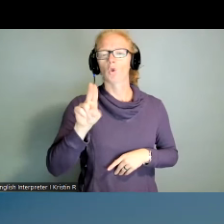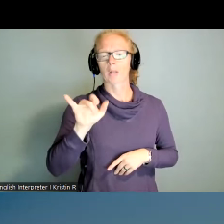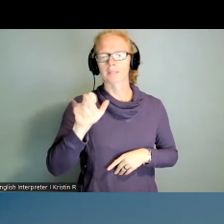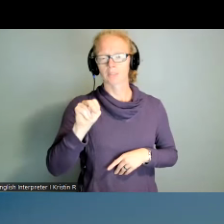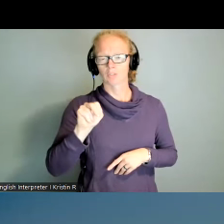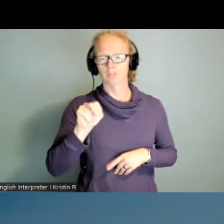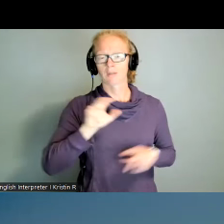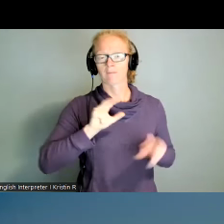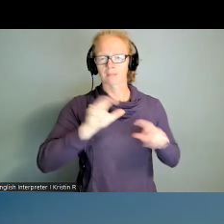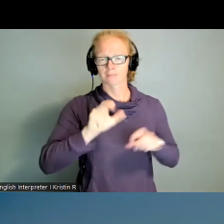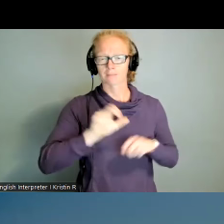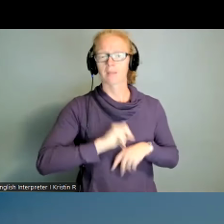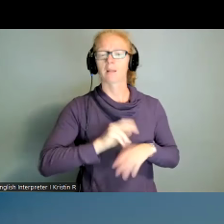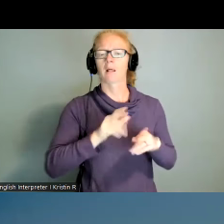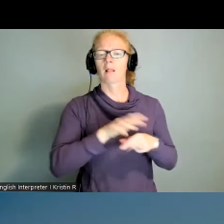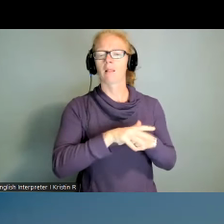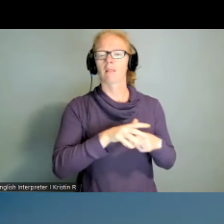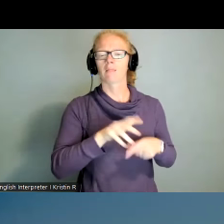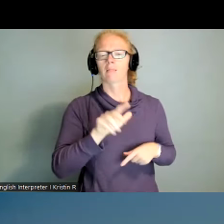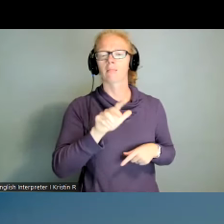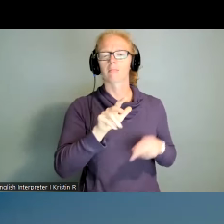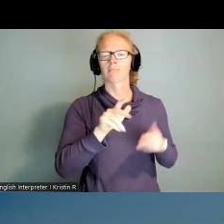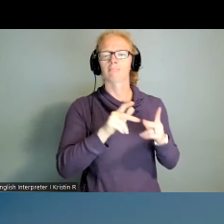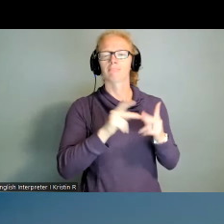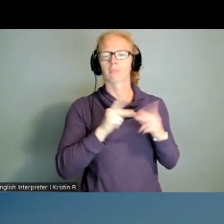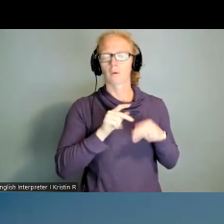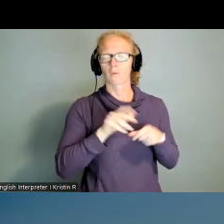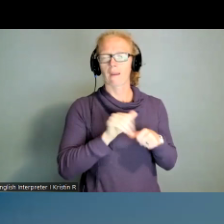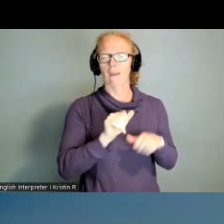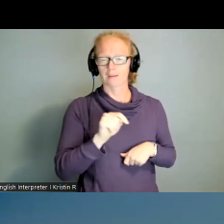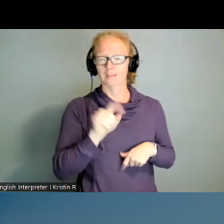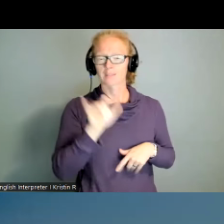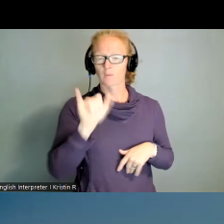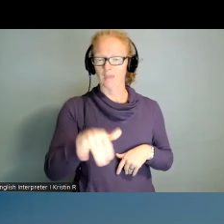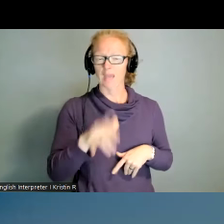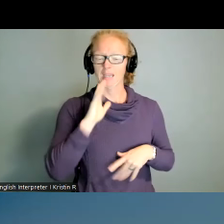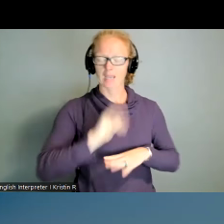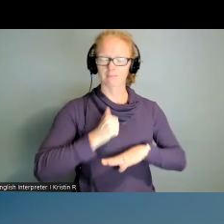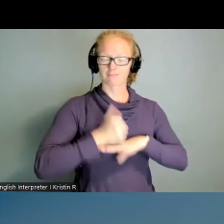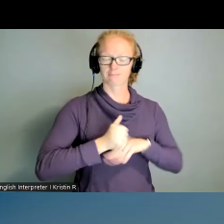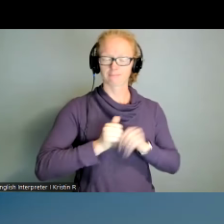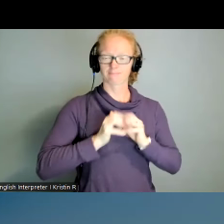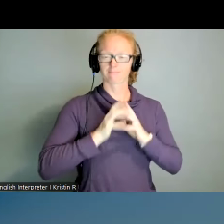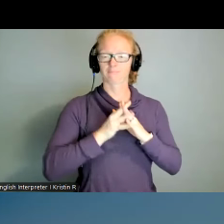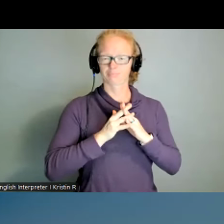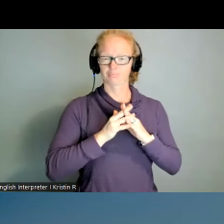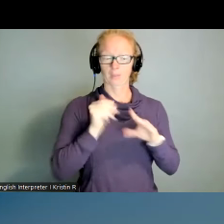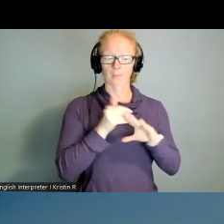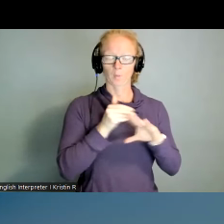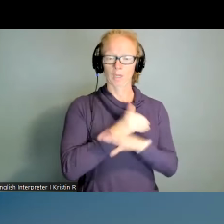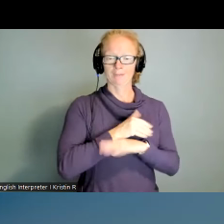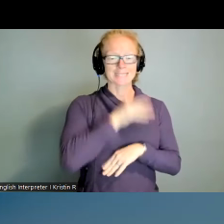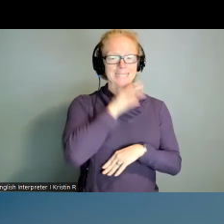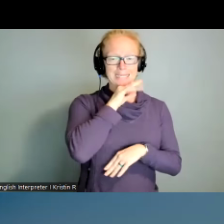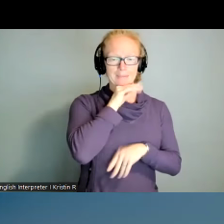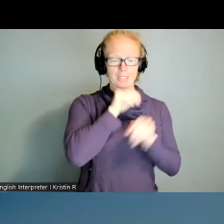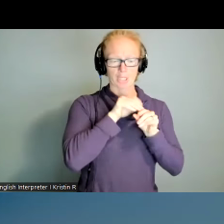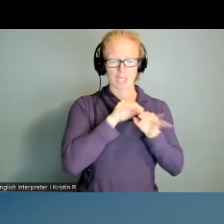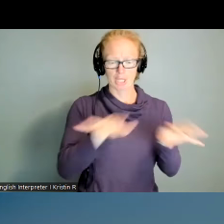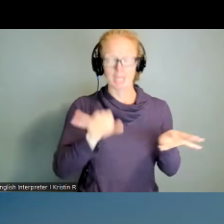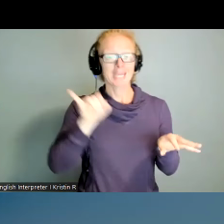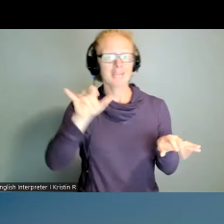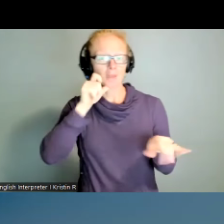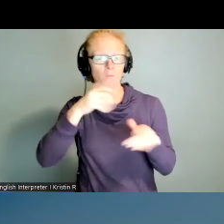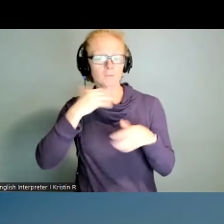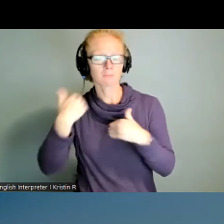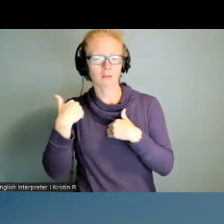for those that have purchased the brownfield site to avoid liability from previous contamination if they weren't responsible for it. And there are also a